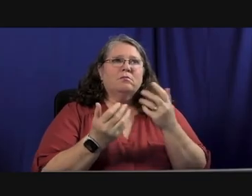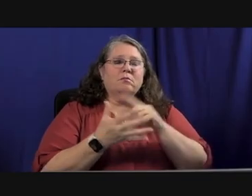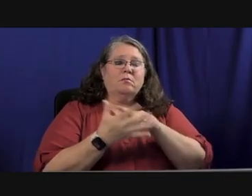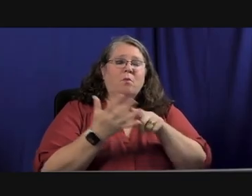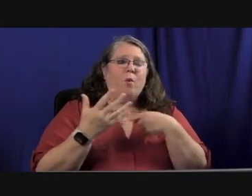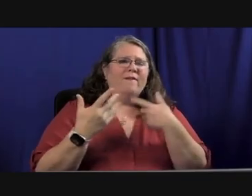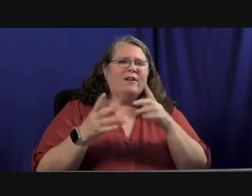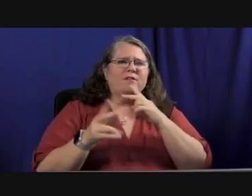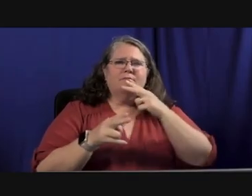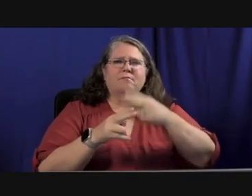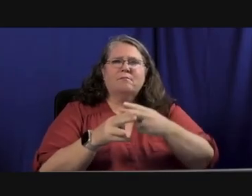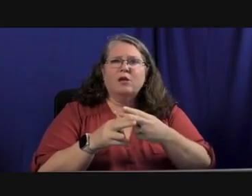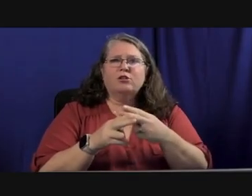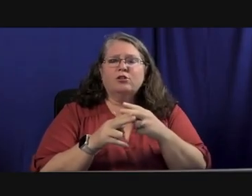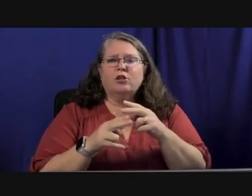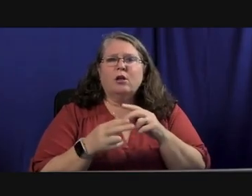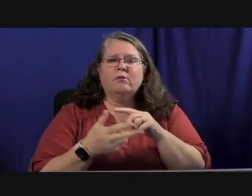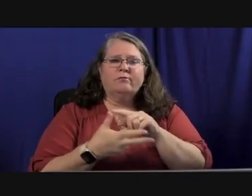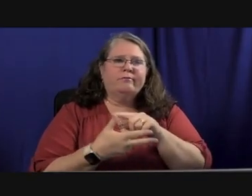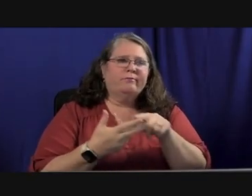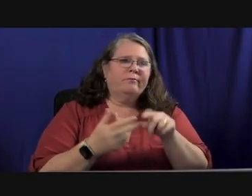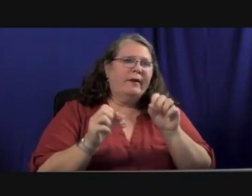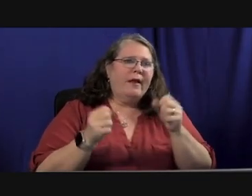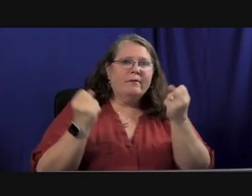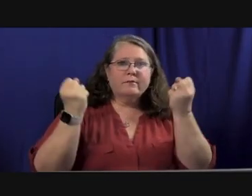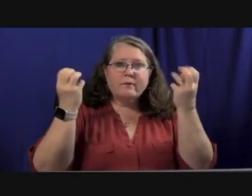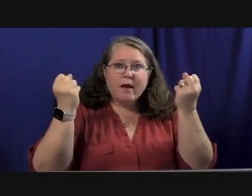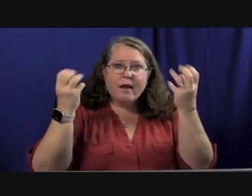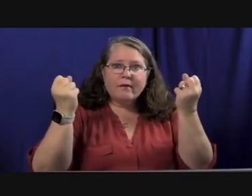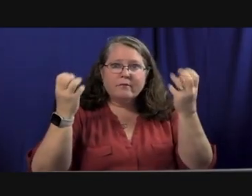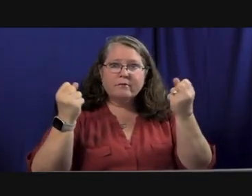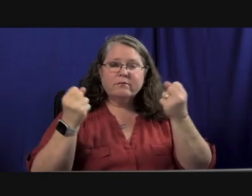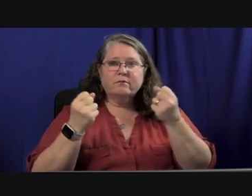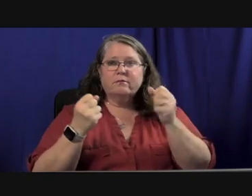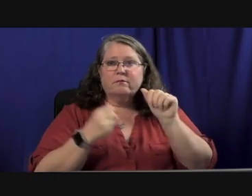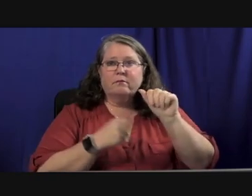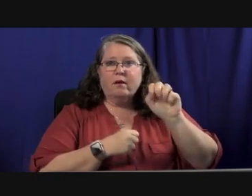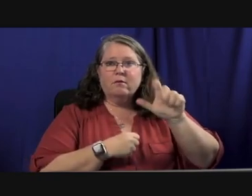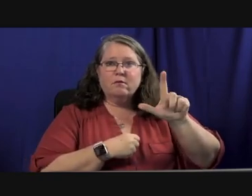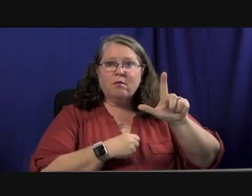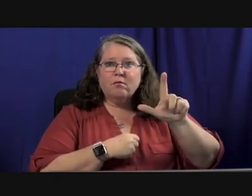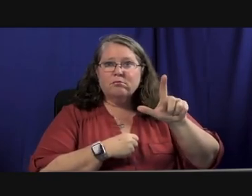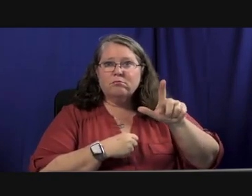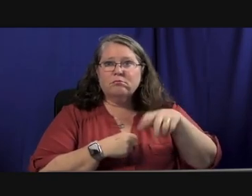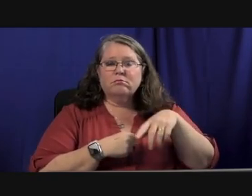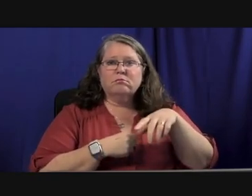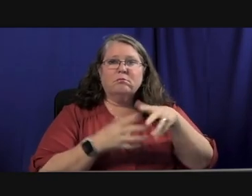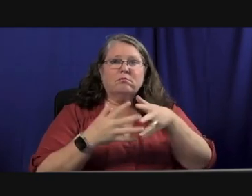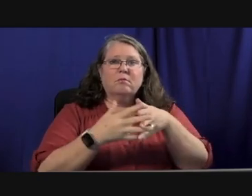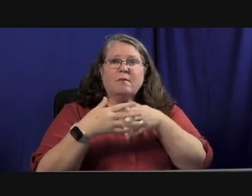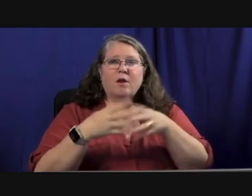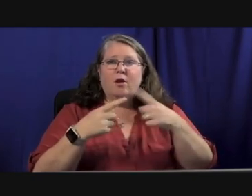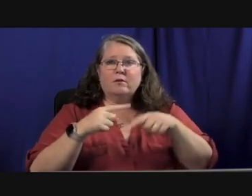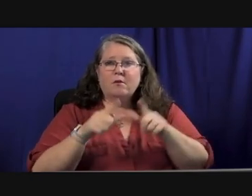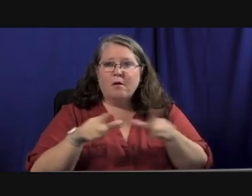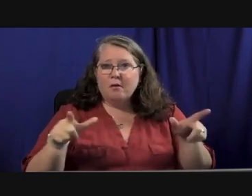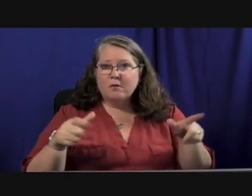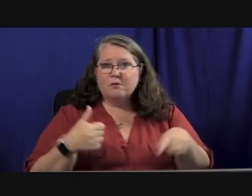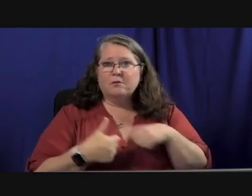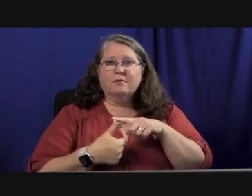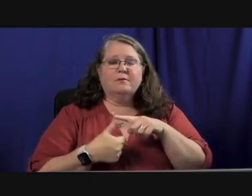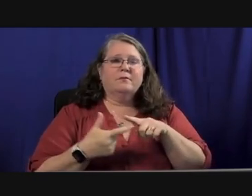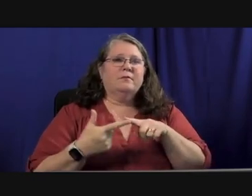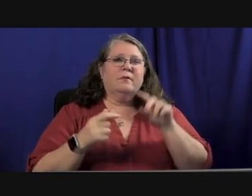to negotiate back and forth with their communication. And not to mention also as far as with the signing, ASL, American